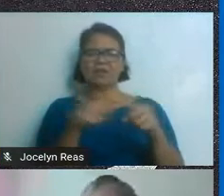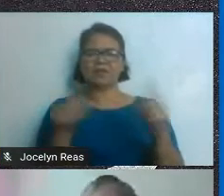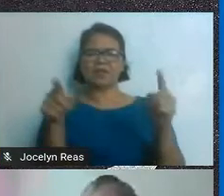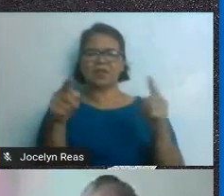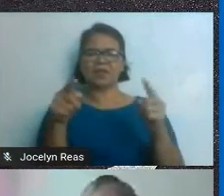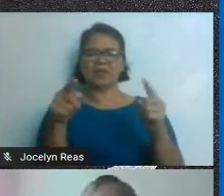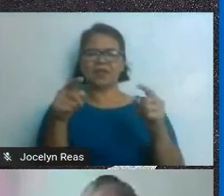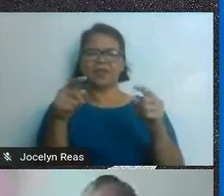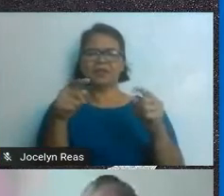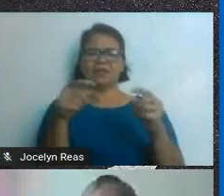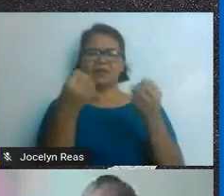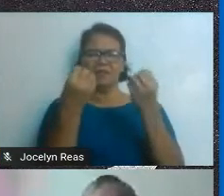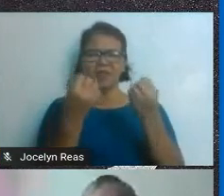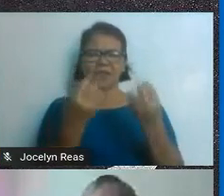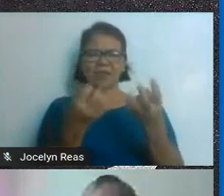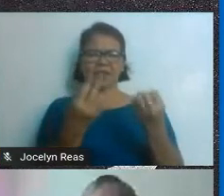also